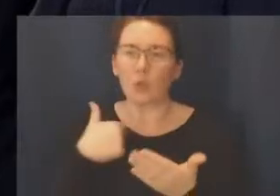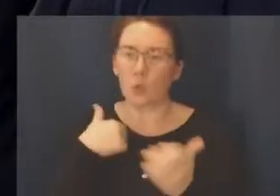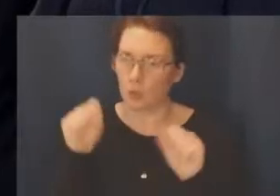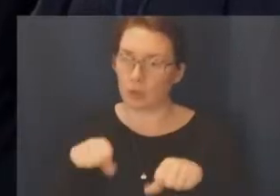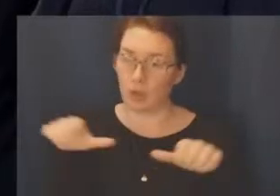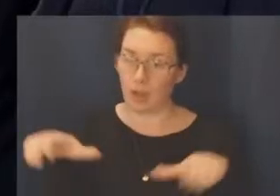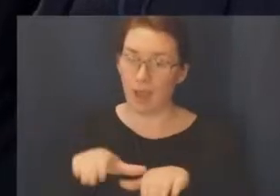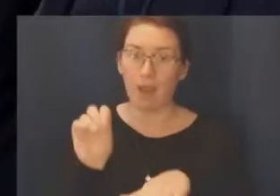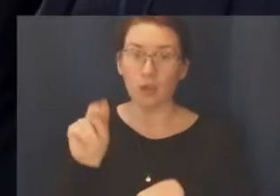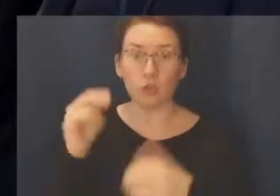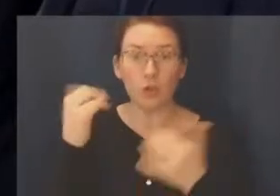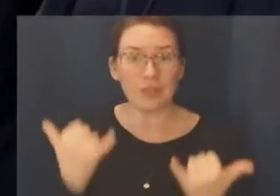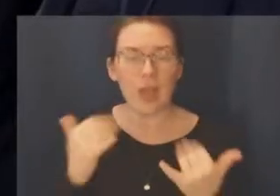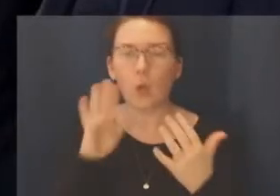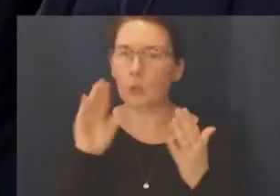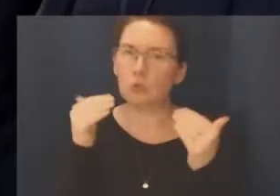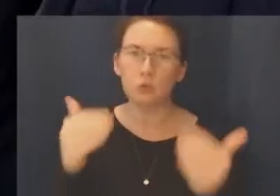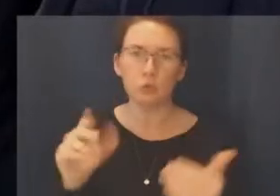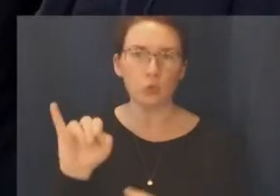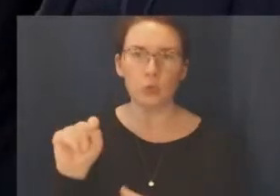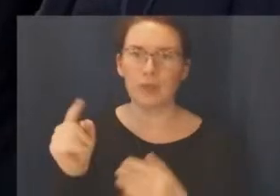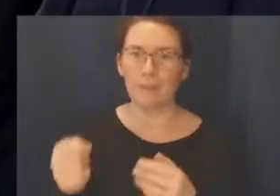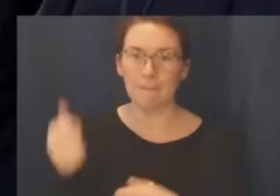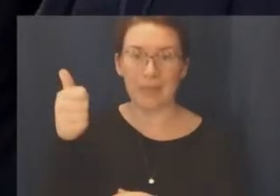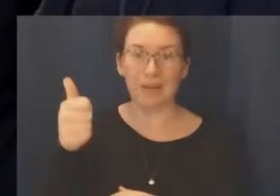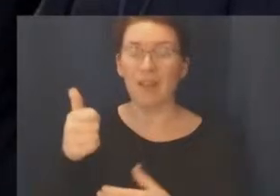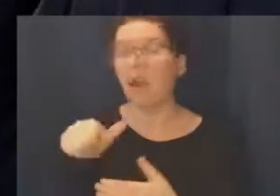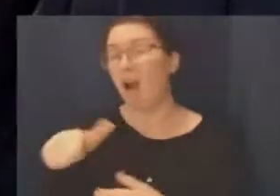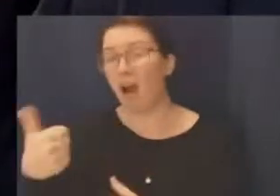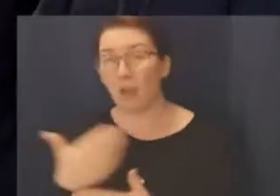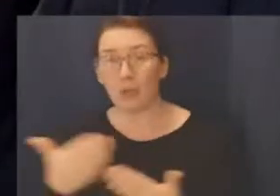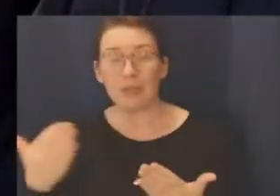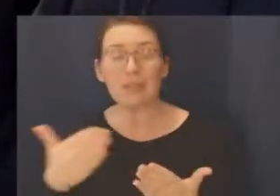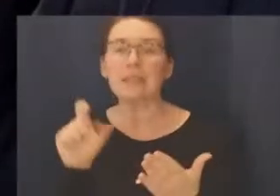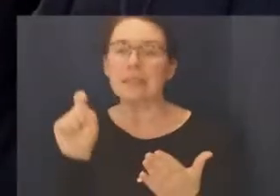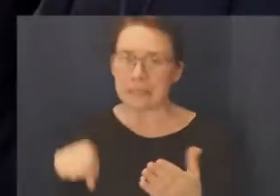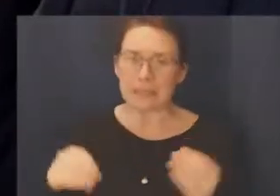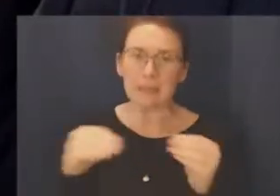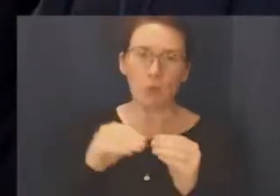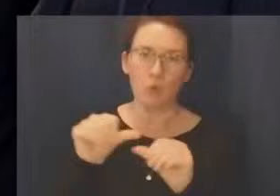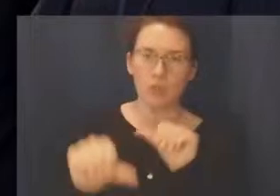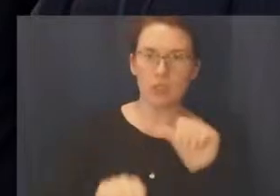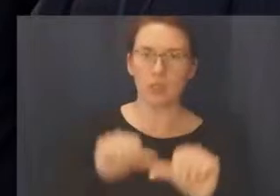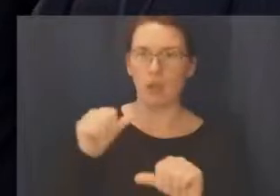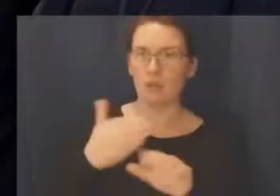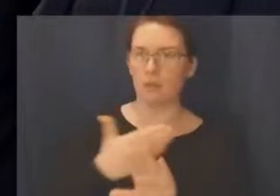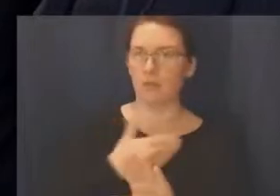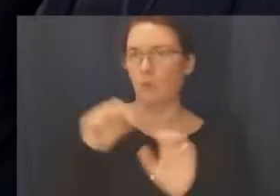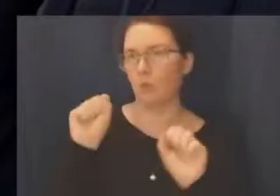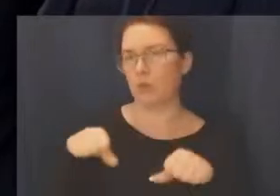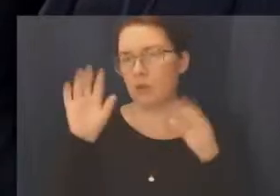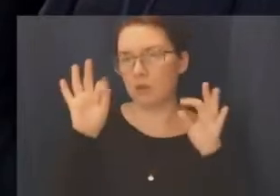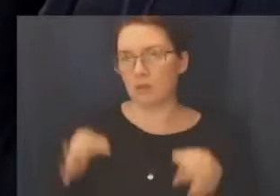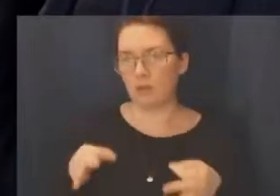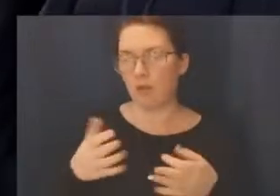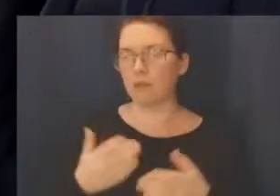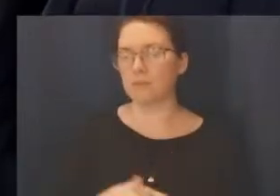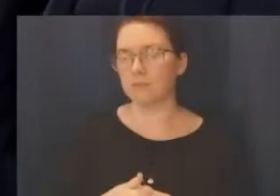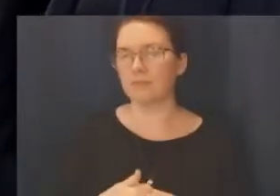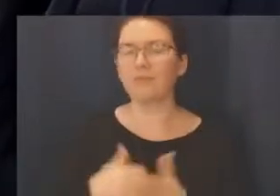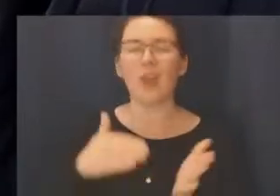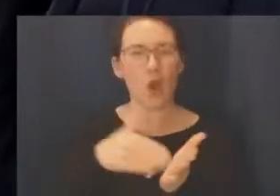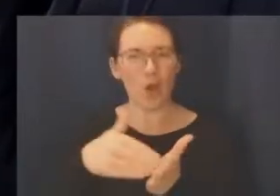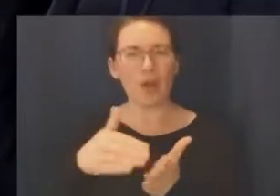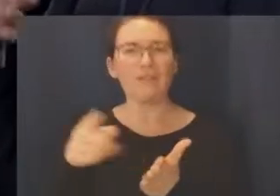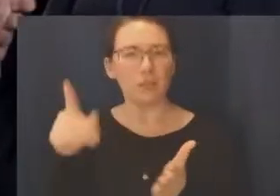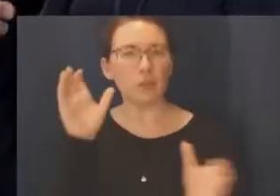Some stuff we need science for. We just need to do more science. But a lot of times you hear people say, oh, we're going to do more